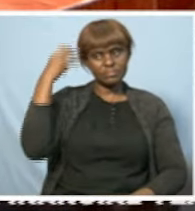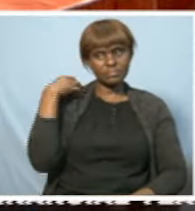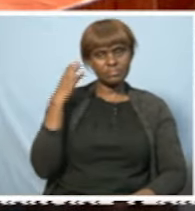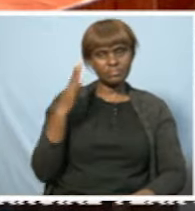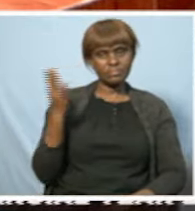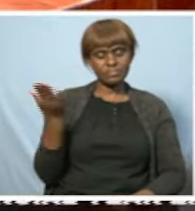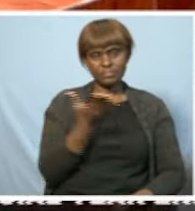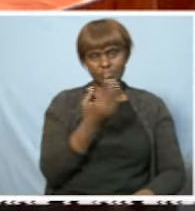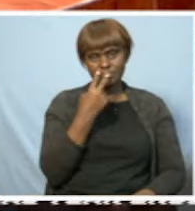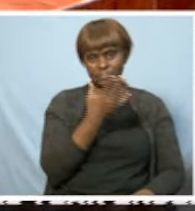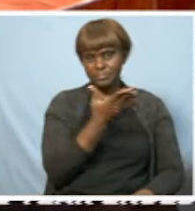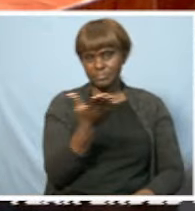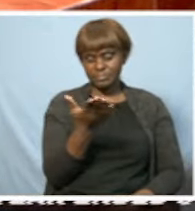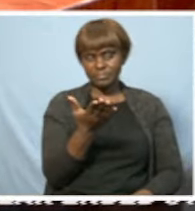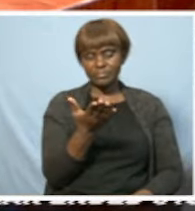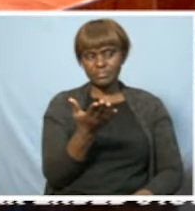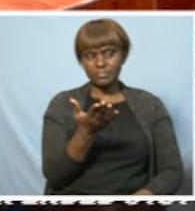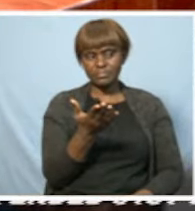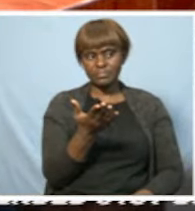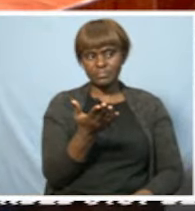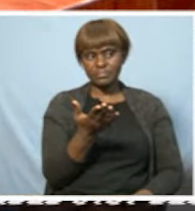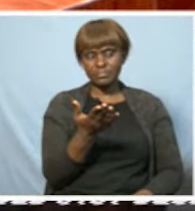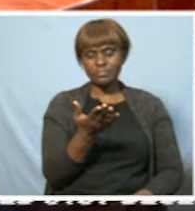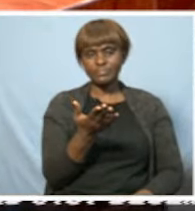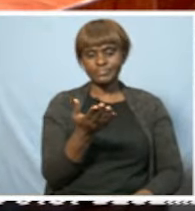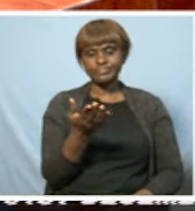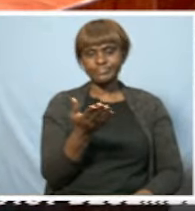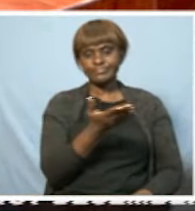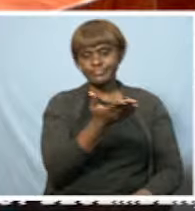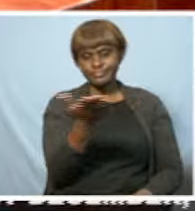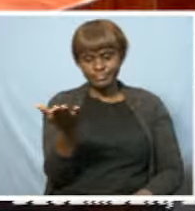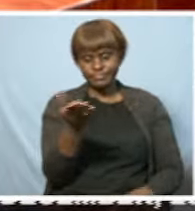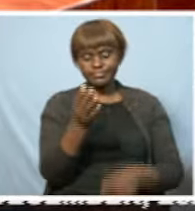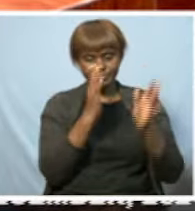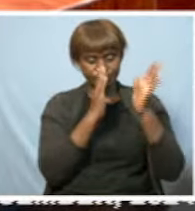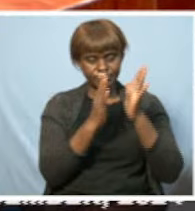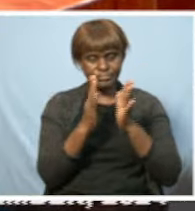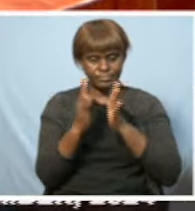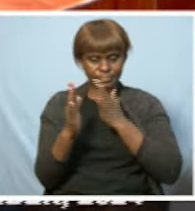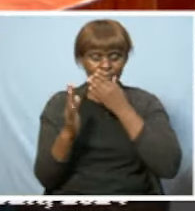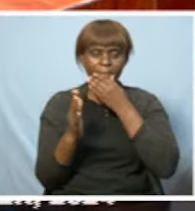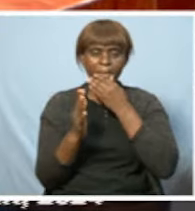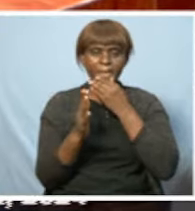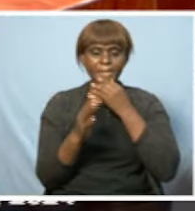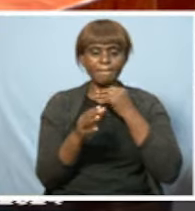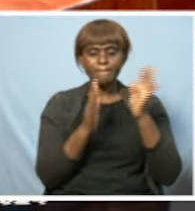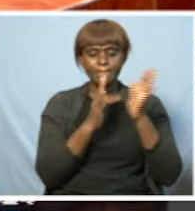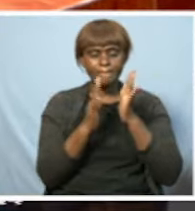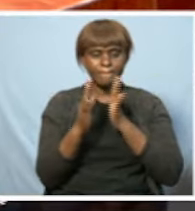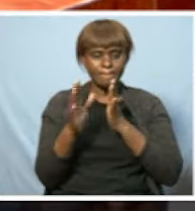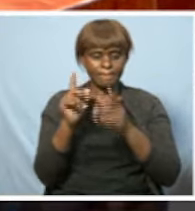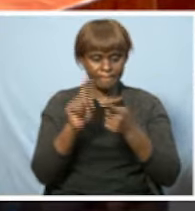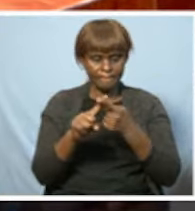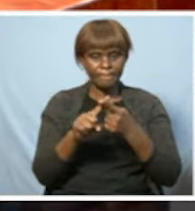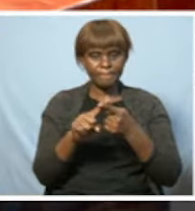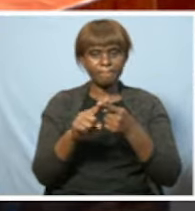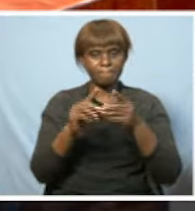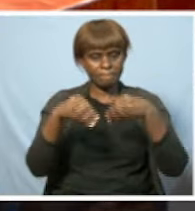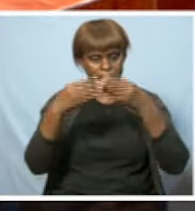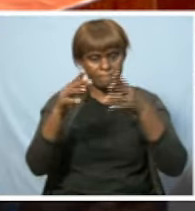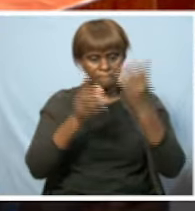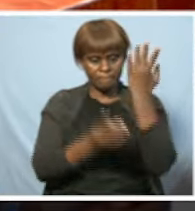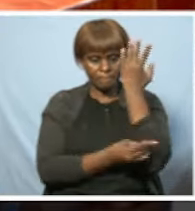you are supposed to take development to the